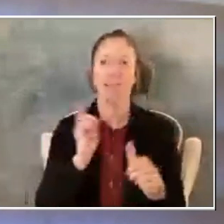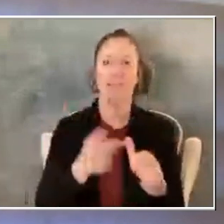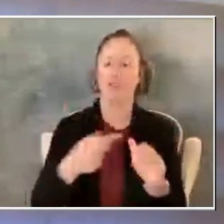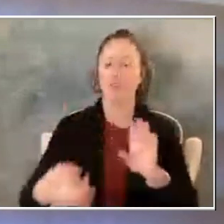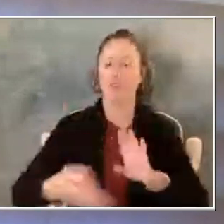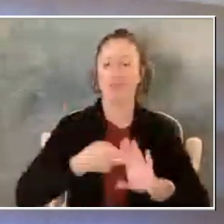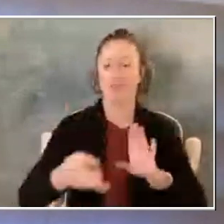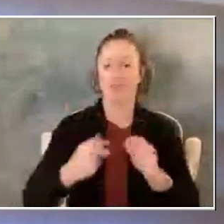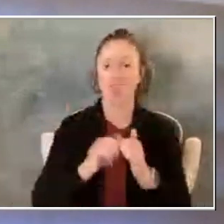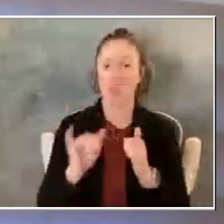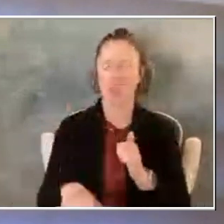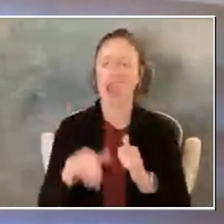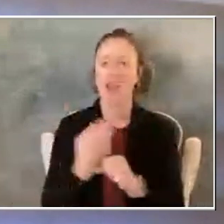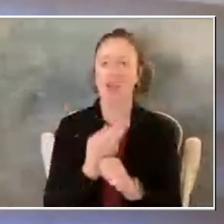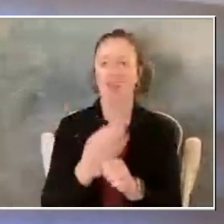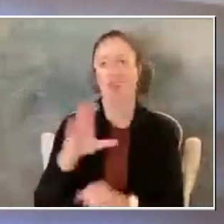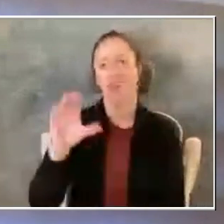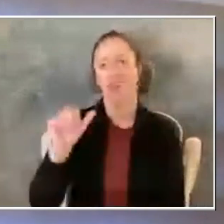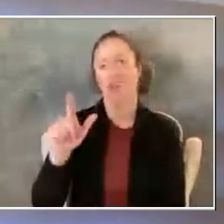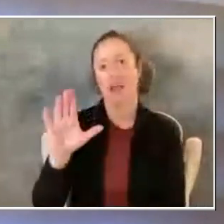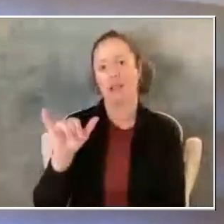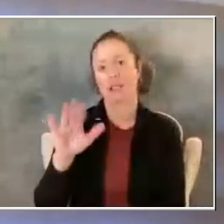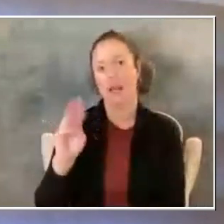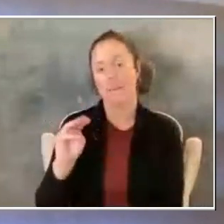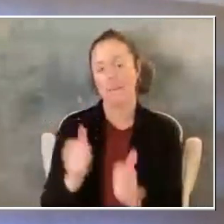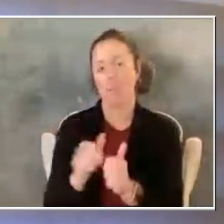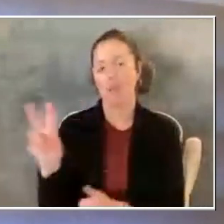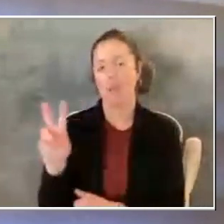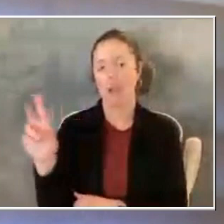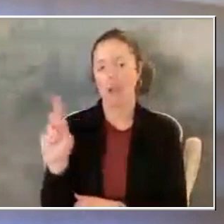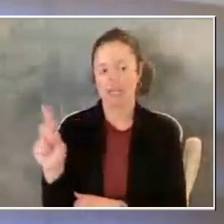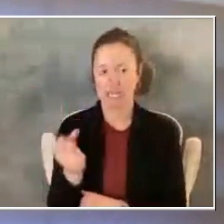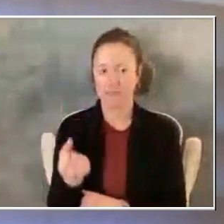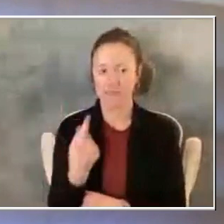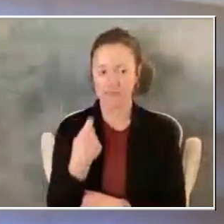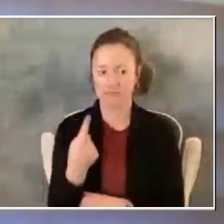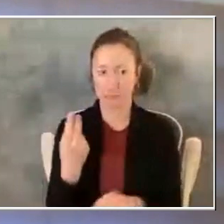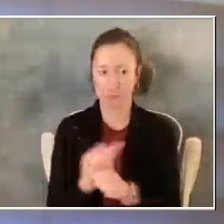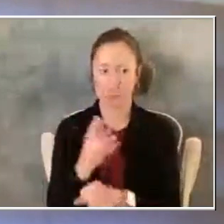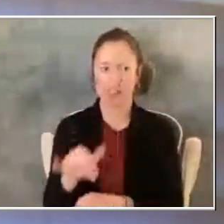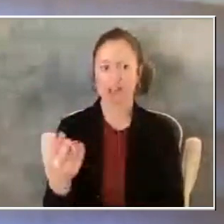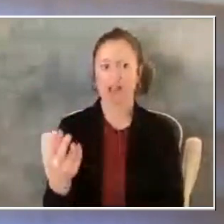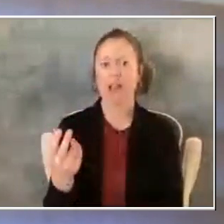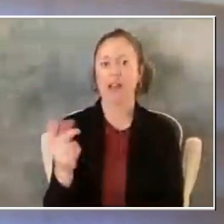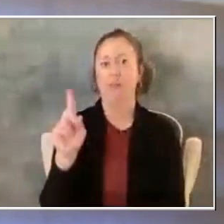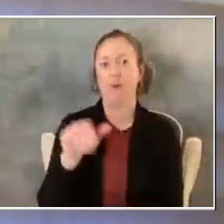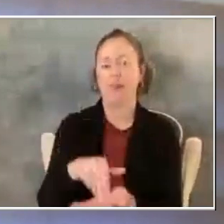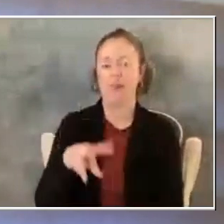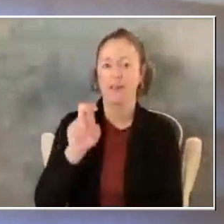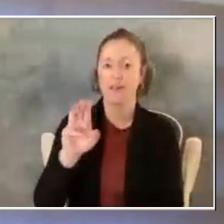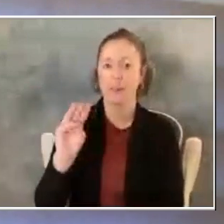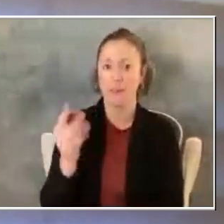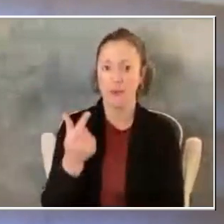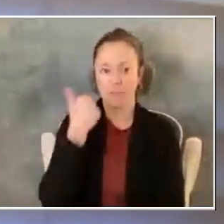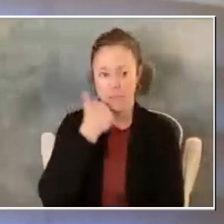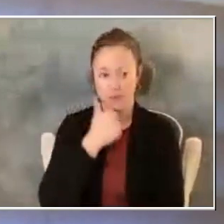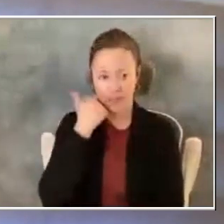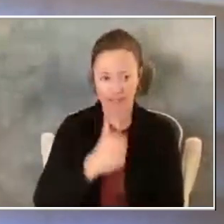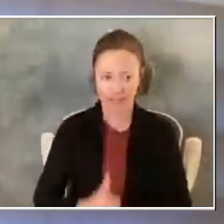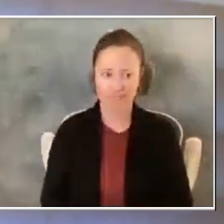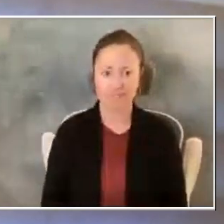I have been taking calcium with vitamin D, currently 1,200 milligrams a day,